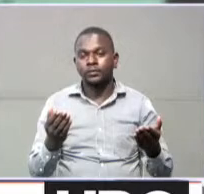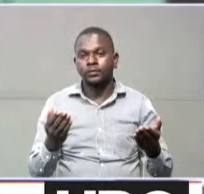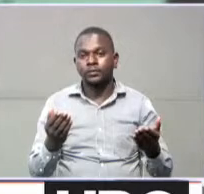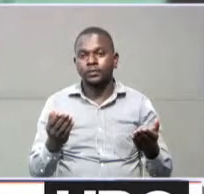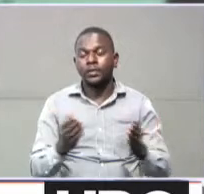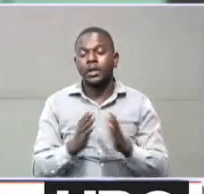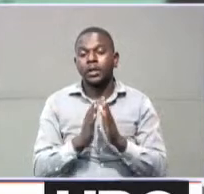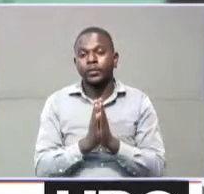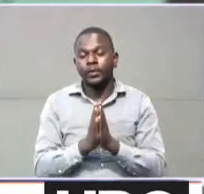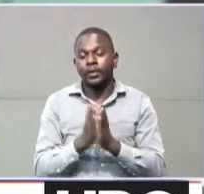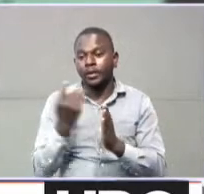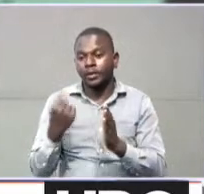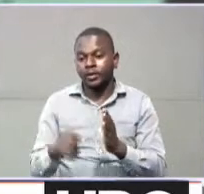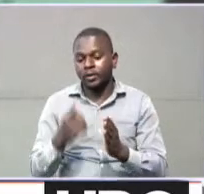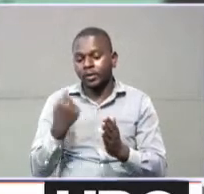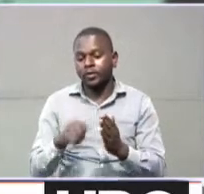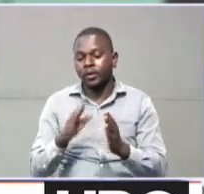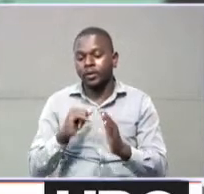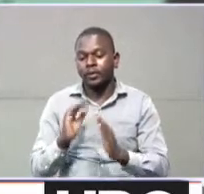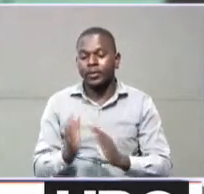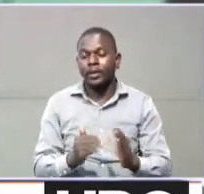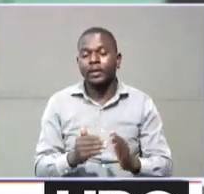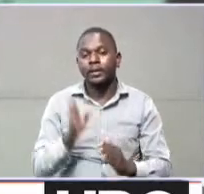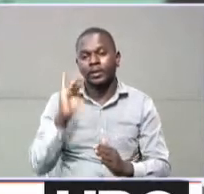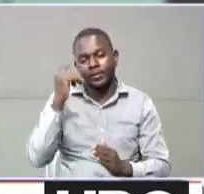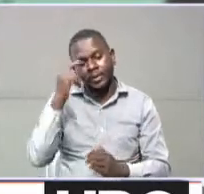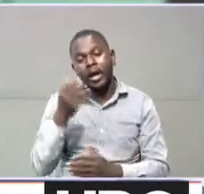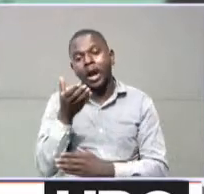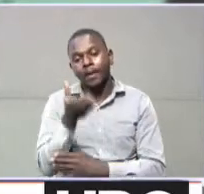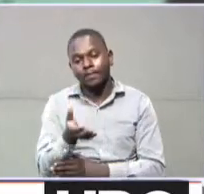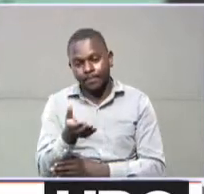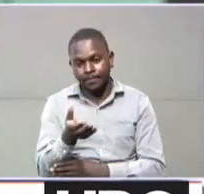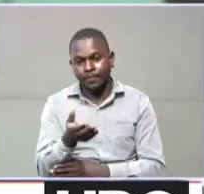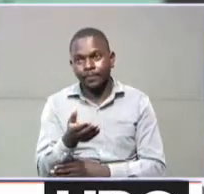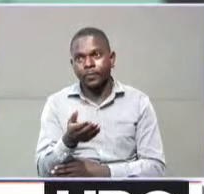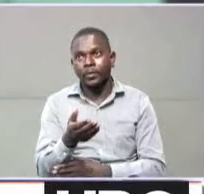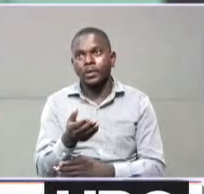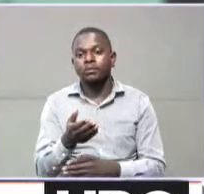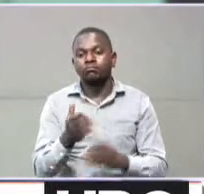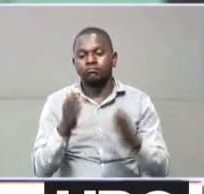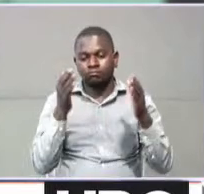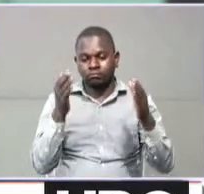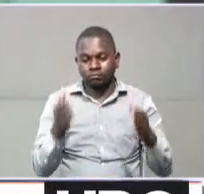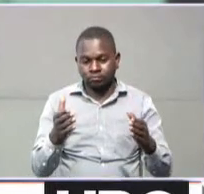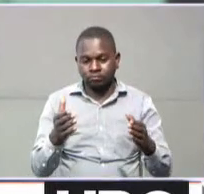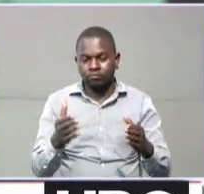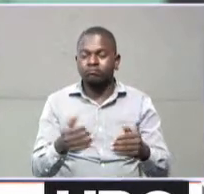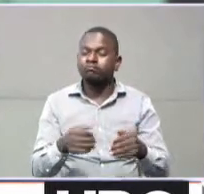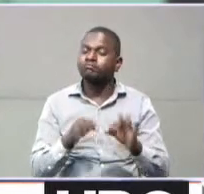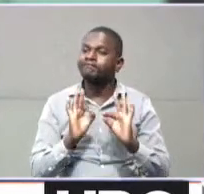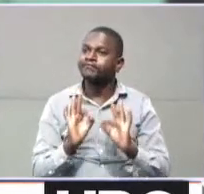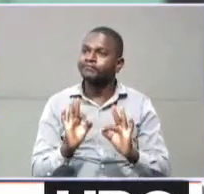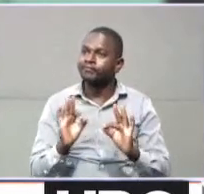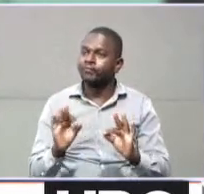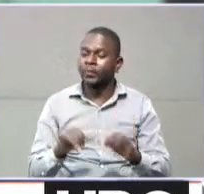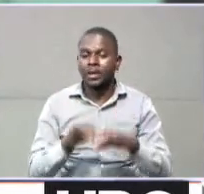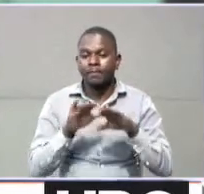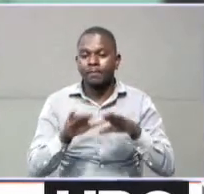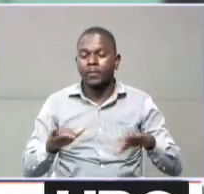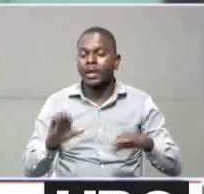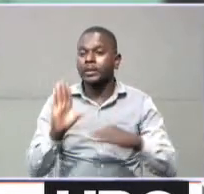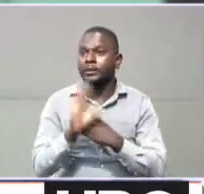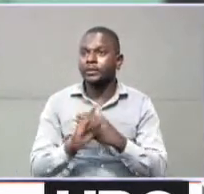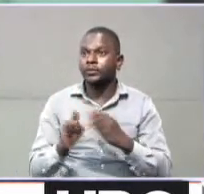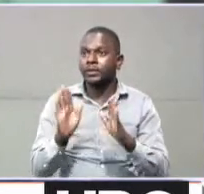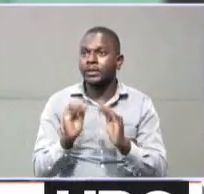her prayer is that what plans that government have to decentralize relatively decent market at a district